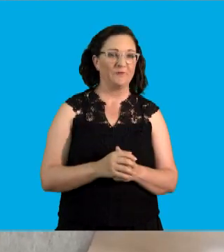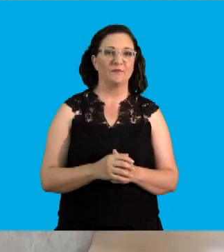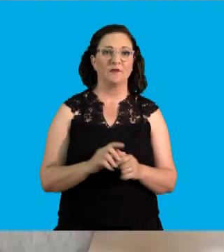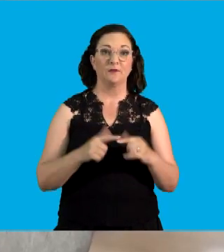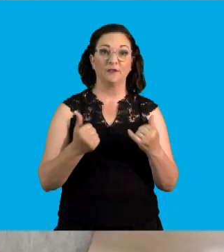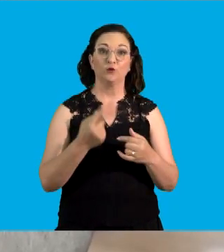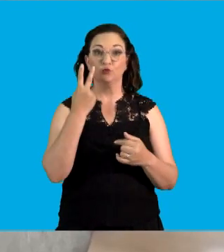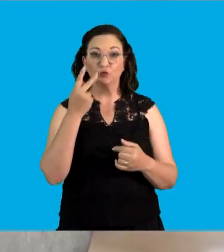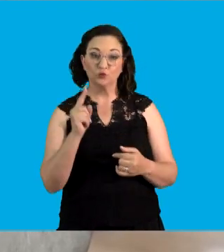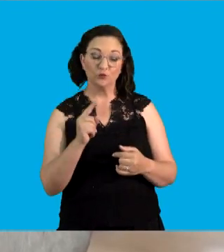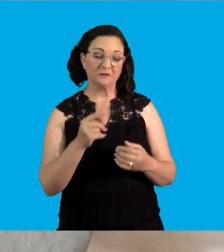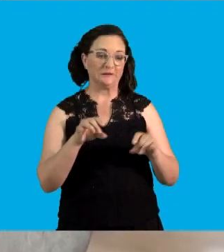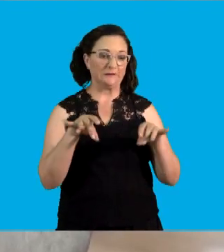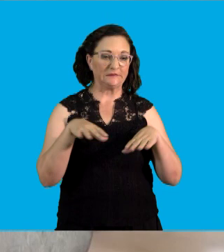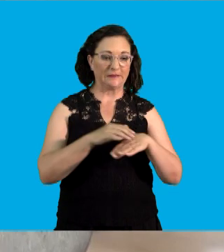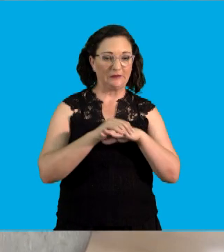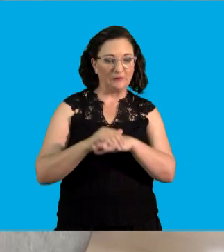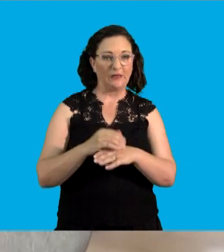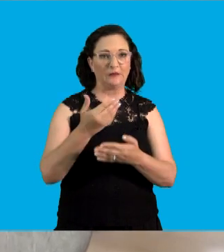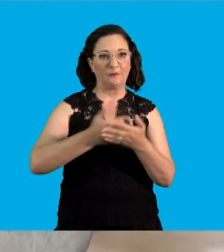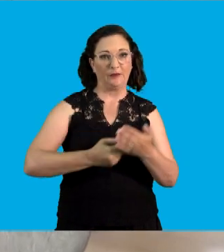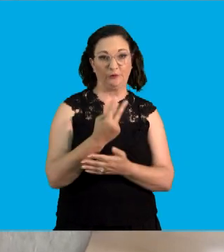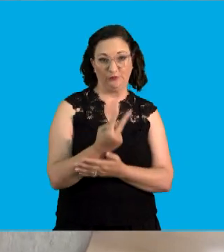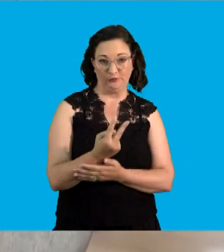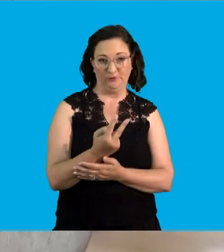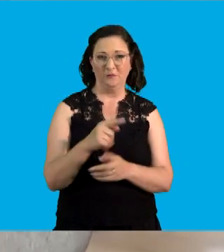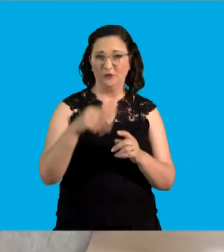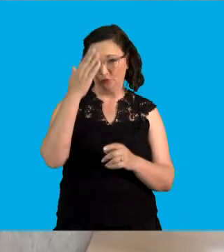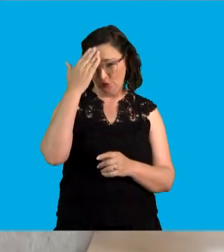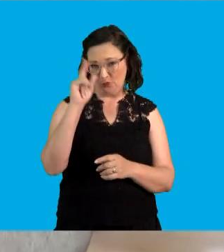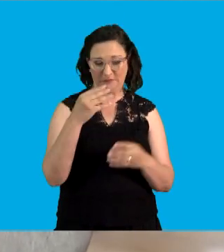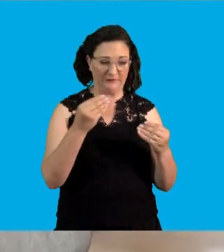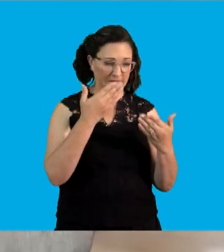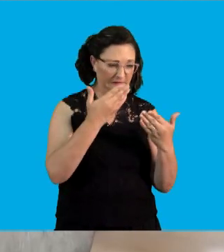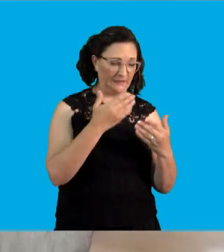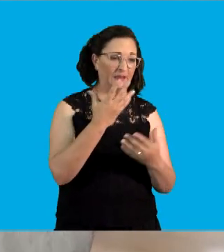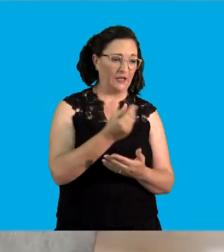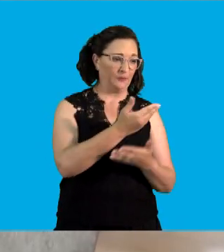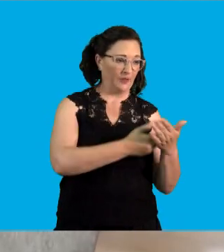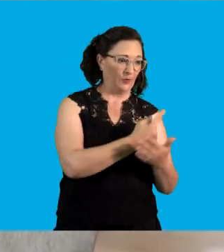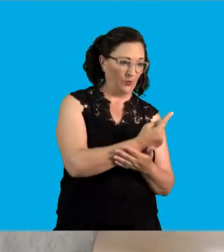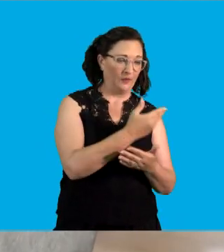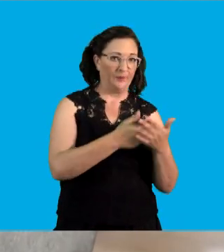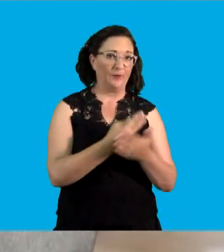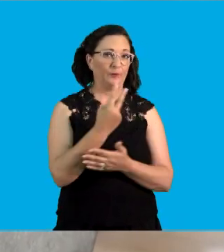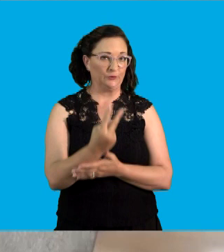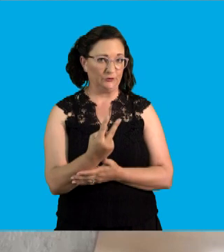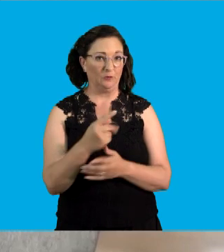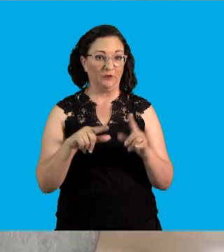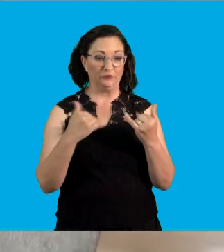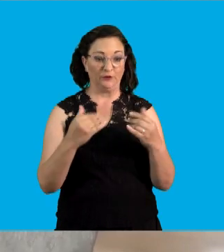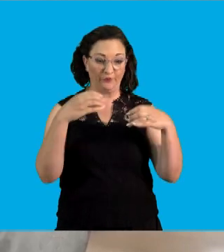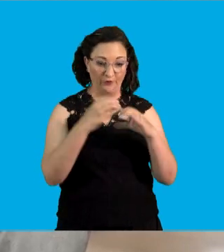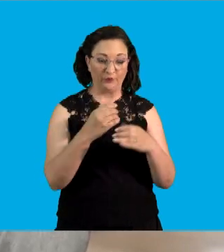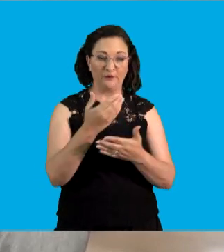exam guide of paper 2. As you know, business studies has got paper 1 and paper 2. So today we'll be focusing on paper 2